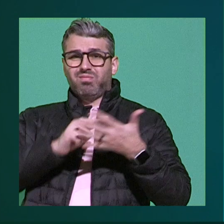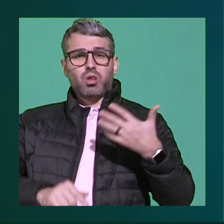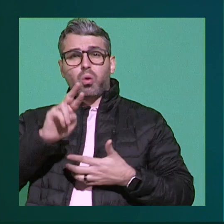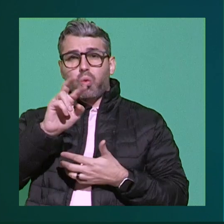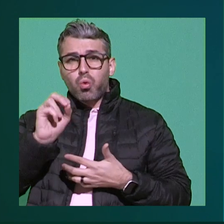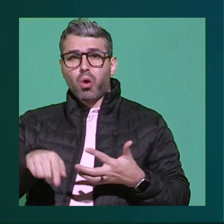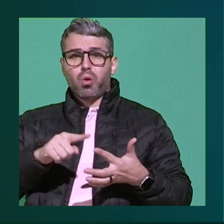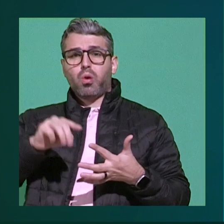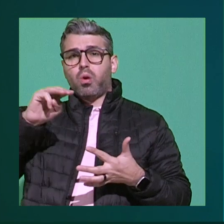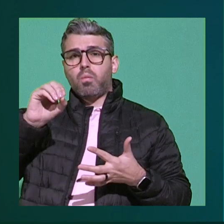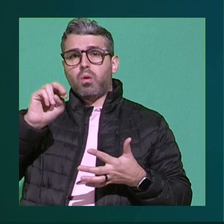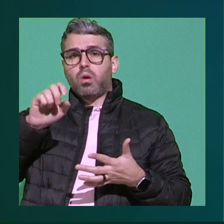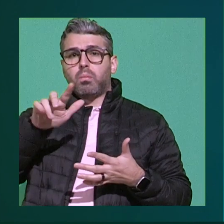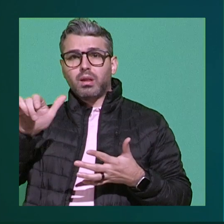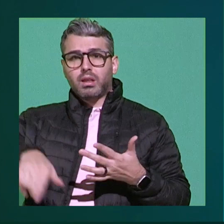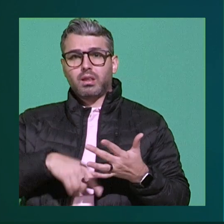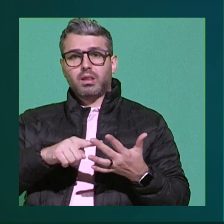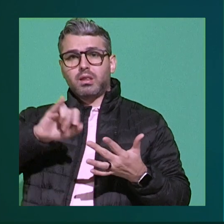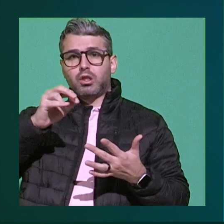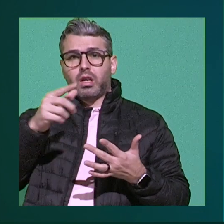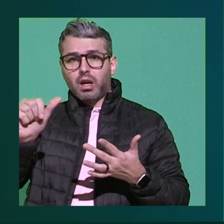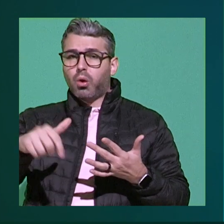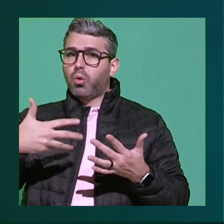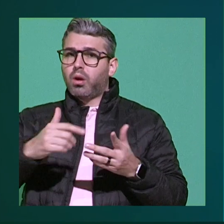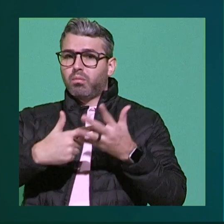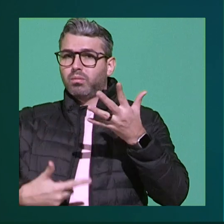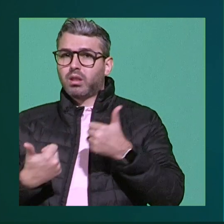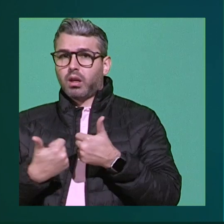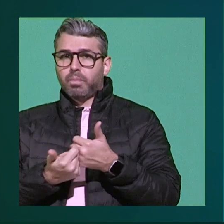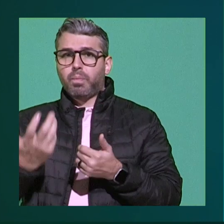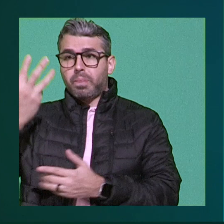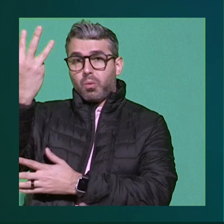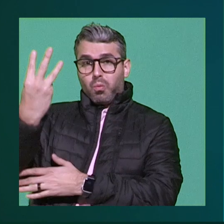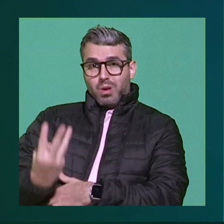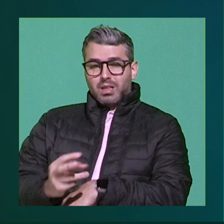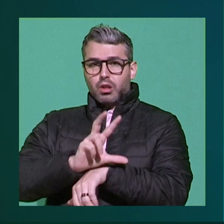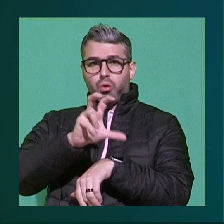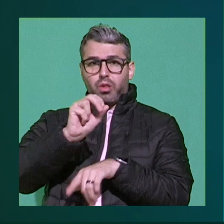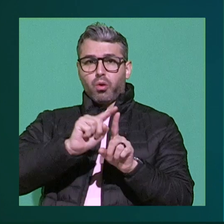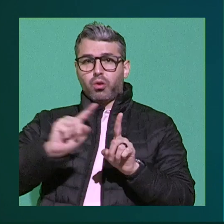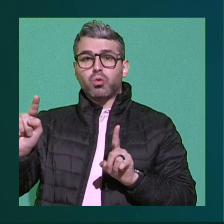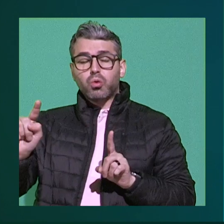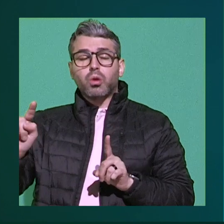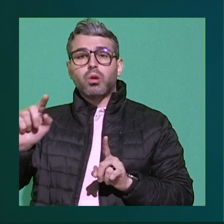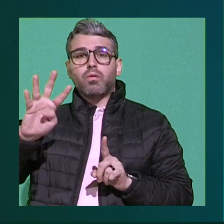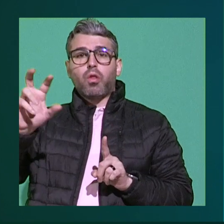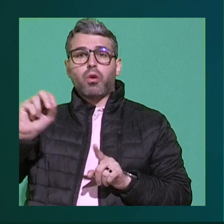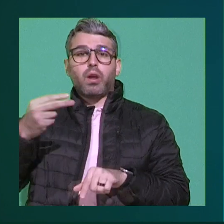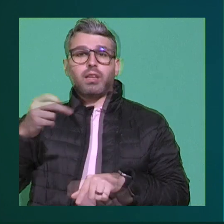strategy games like Catan and Seven Wonders. That's Wednesday, 3:30 to 4:30 in HL5.